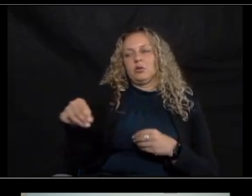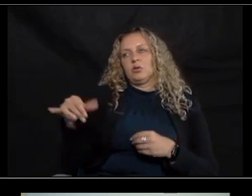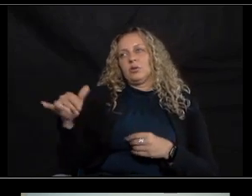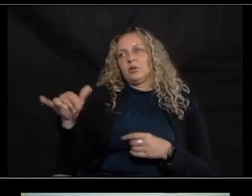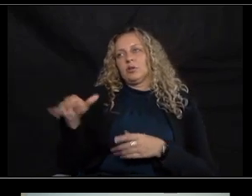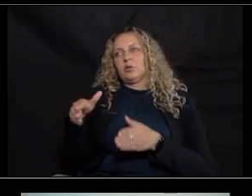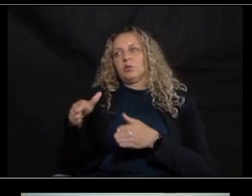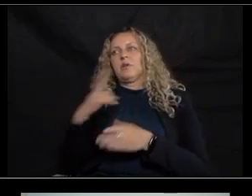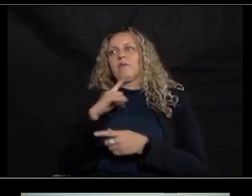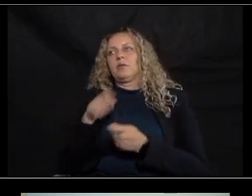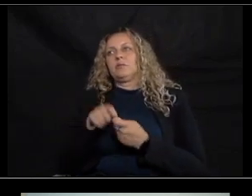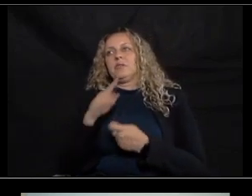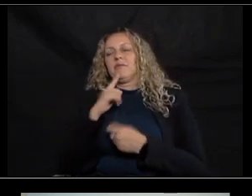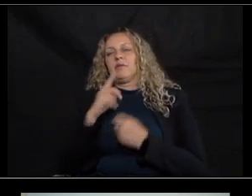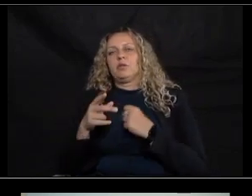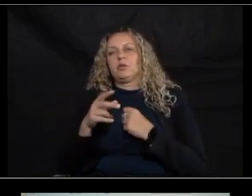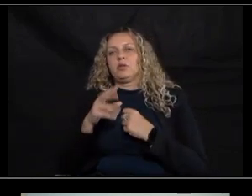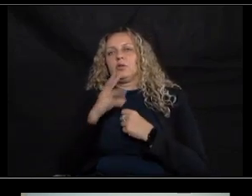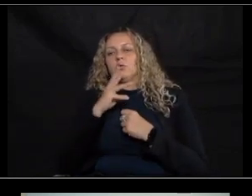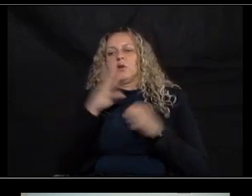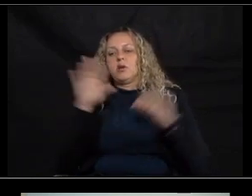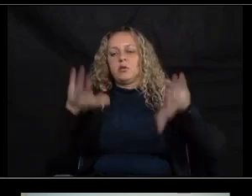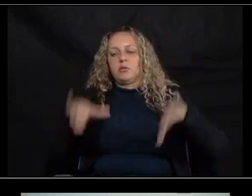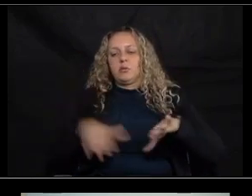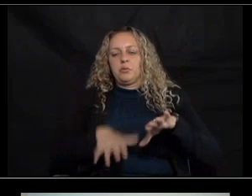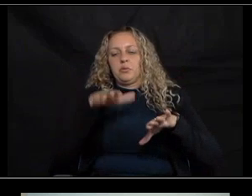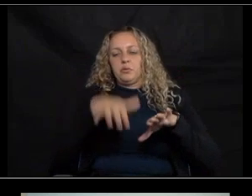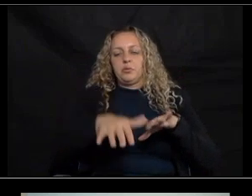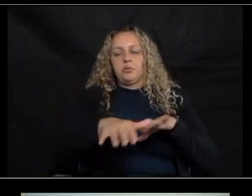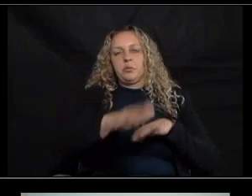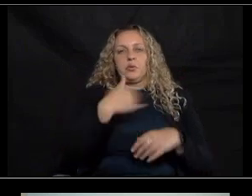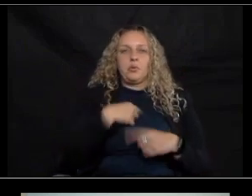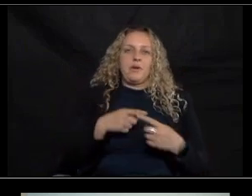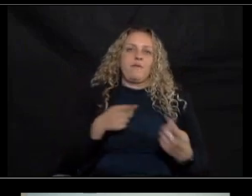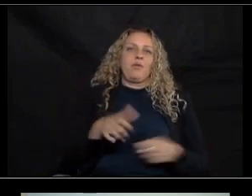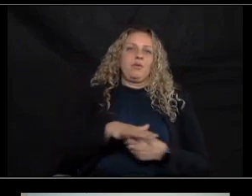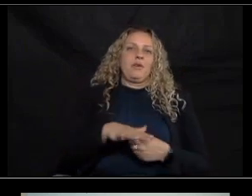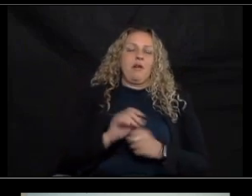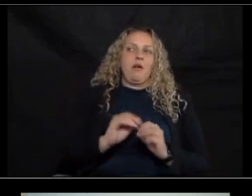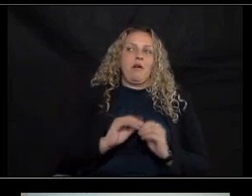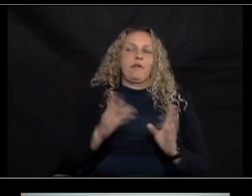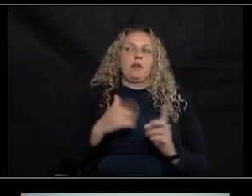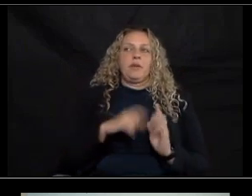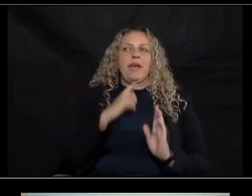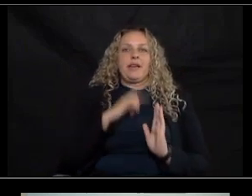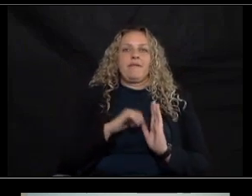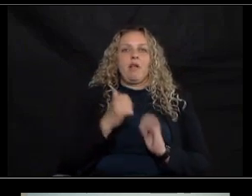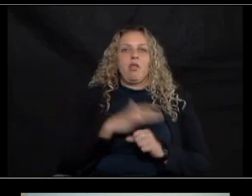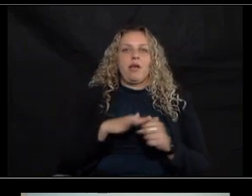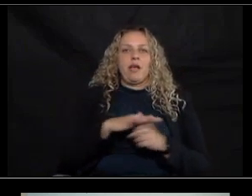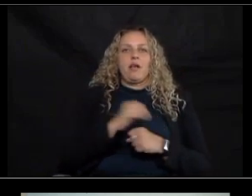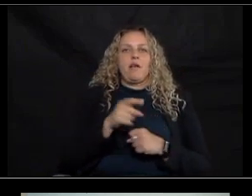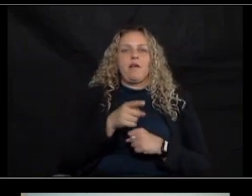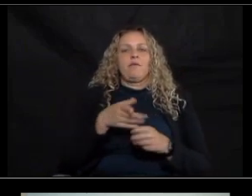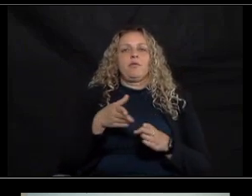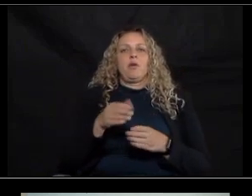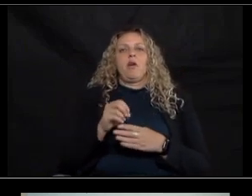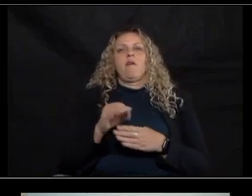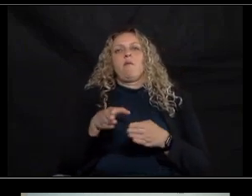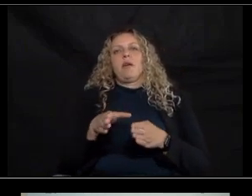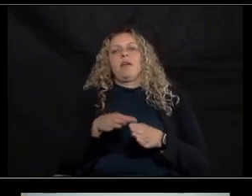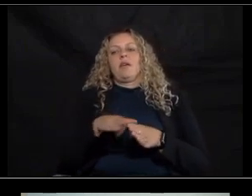used specifically for stormwater conveyance, we would avoid those areas, but identify other areas of the right-of-way that